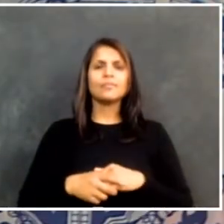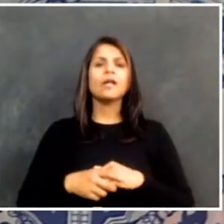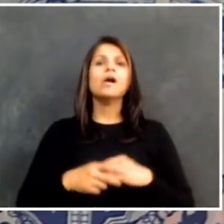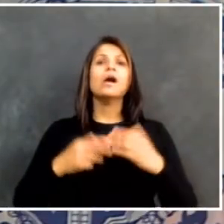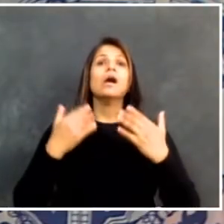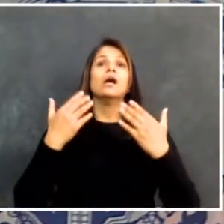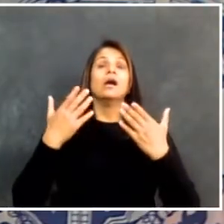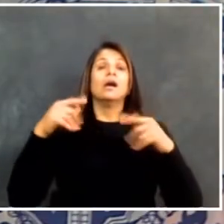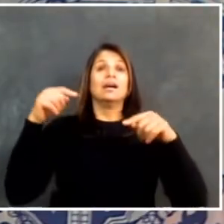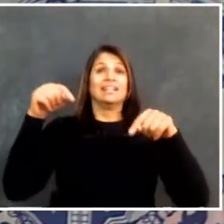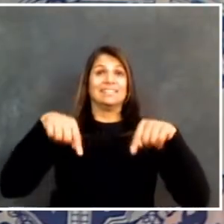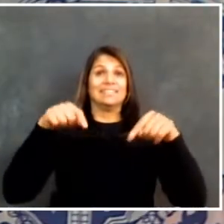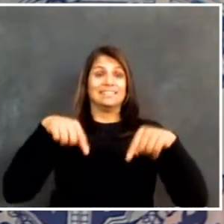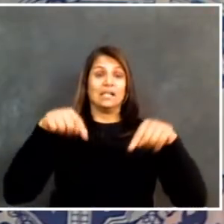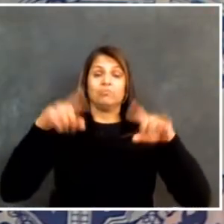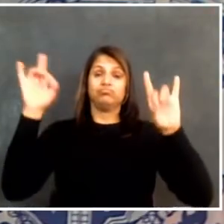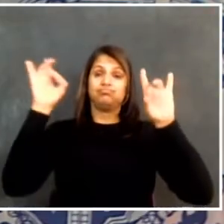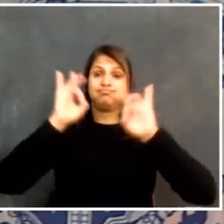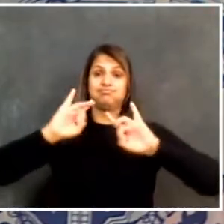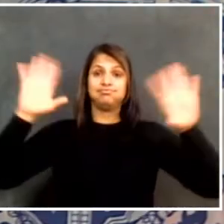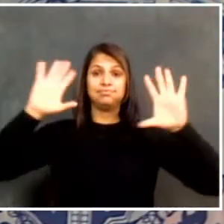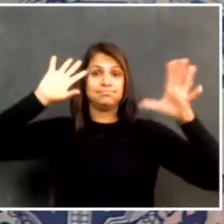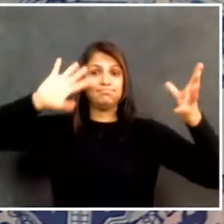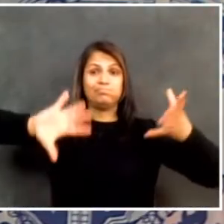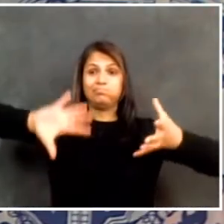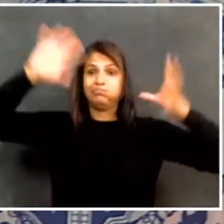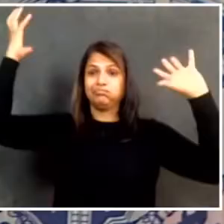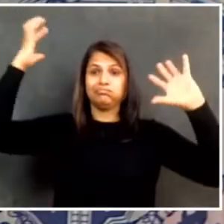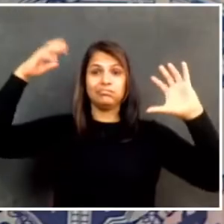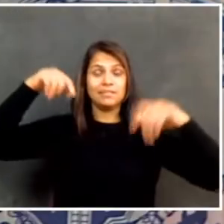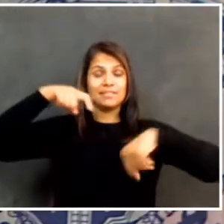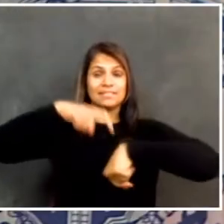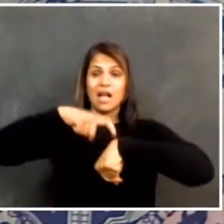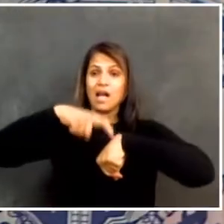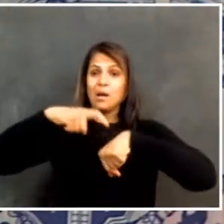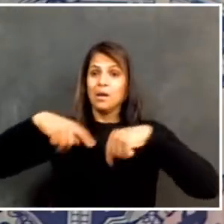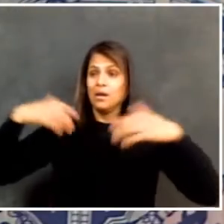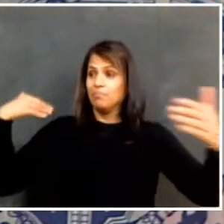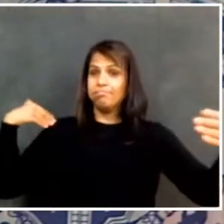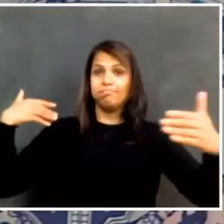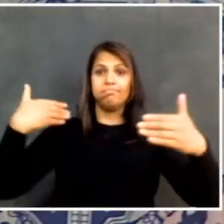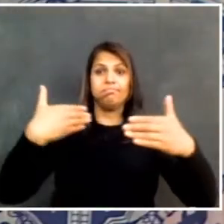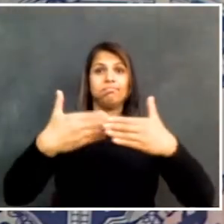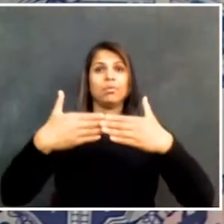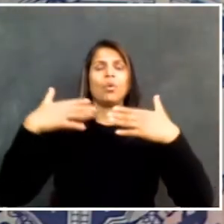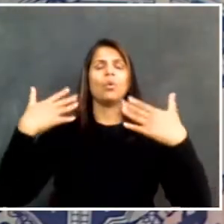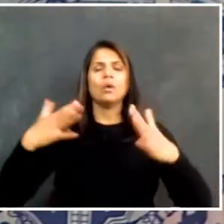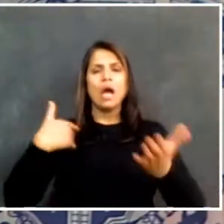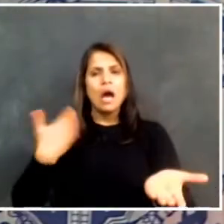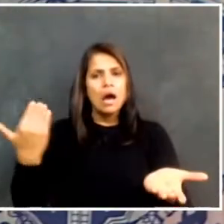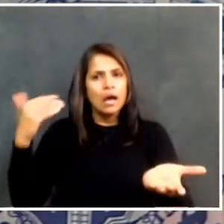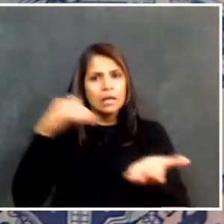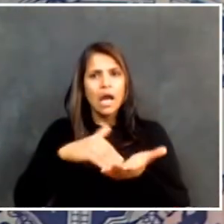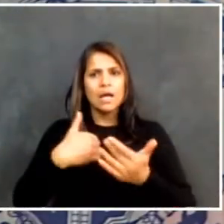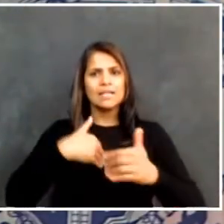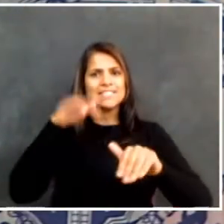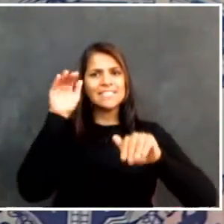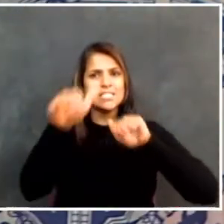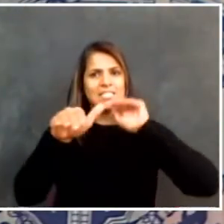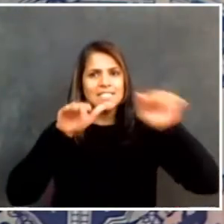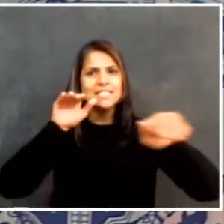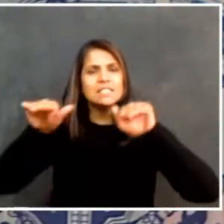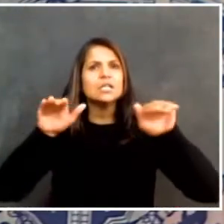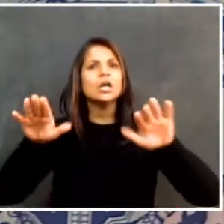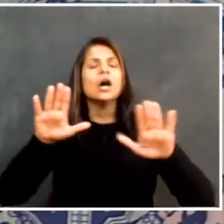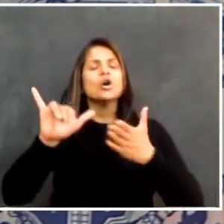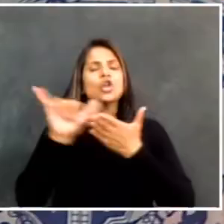times, I just keep emphasizing how New Yorkers are rising to the occasion. Everyday New Yorkers, of course, social